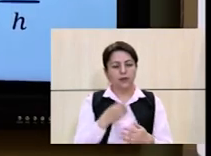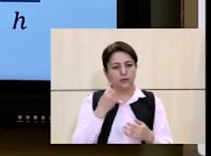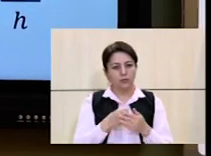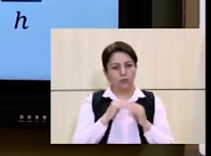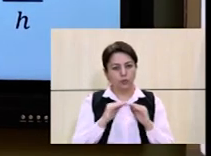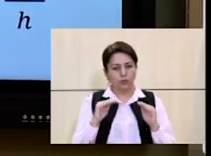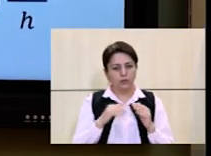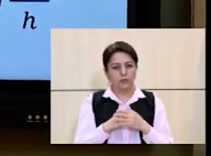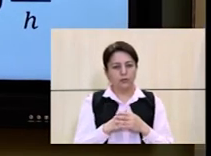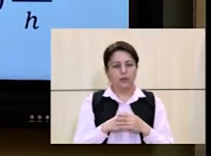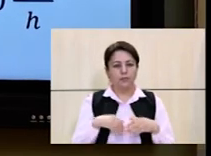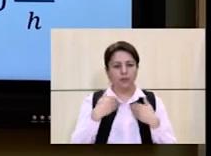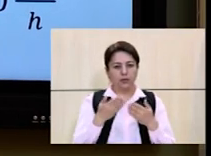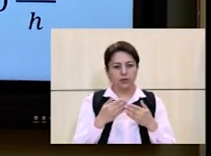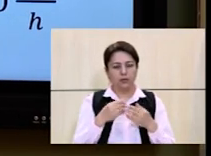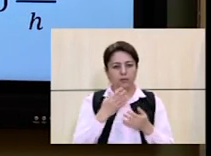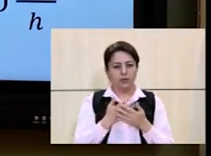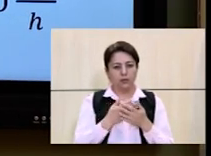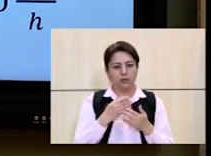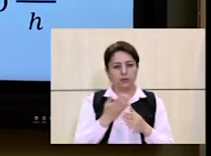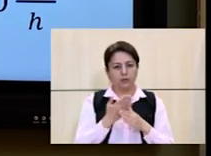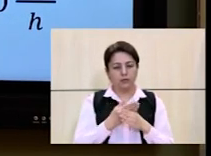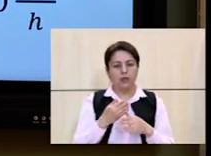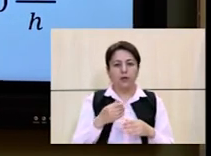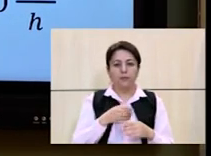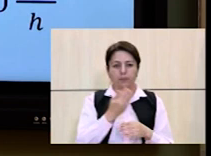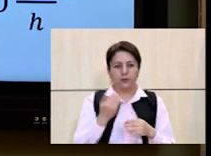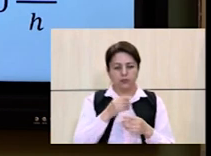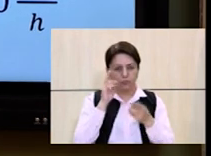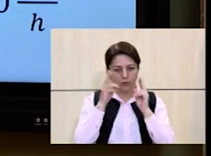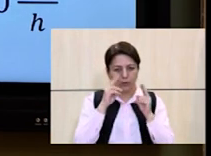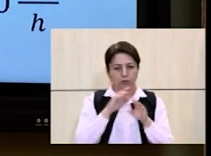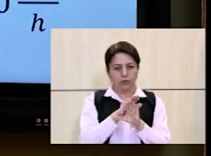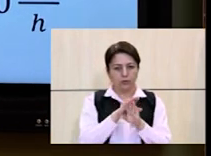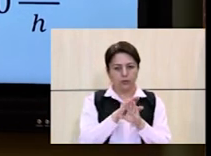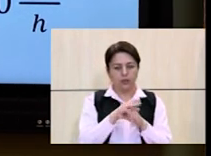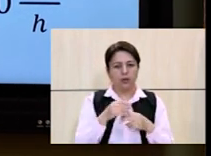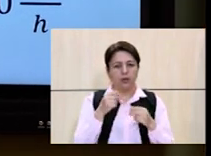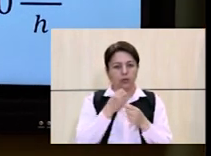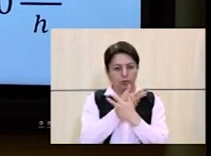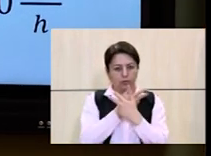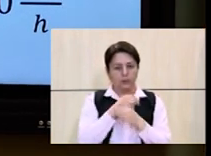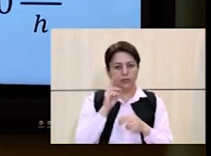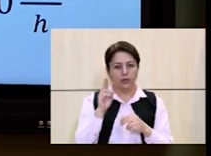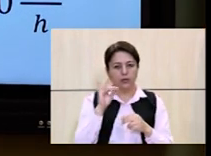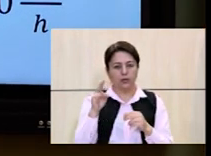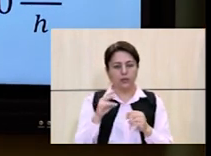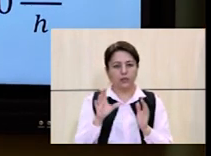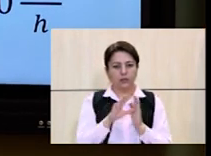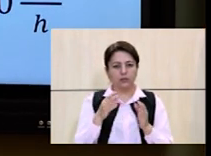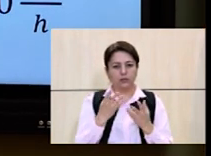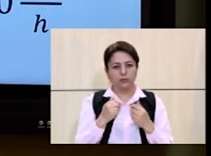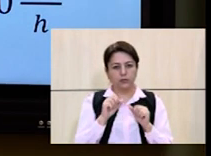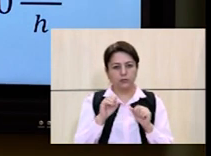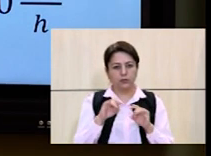Aziz o'quvchilar, quyidagi masala yordamida biz quyon, toshbaqa hamda yo'lbarsning kinetik energiyalarini hisoblashimiz mumkin va